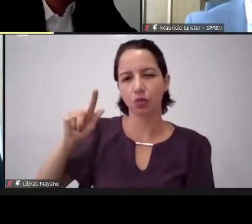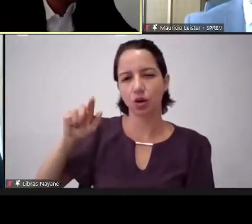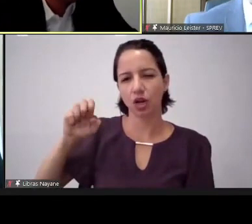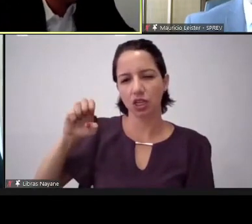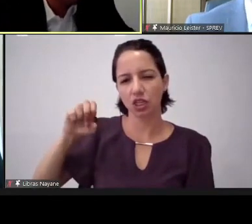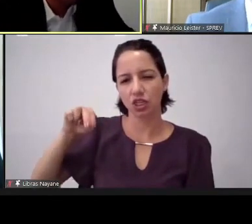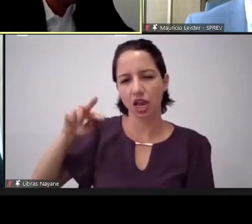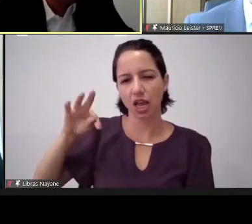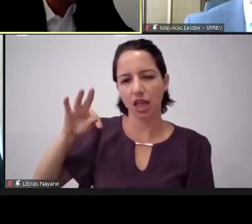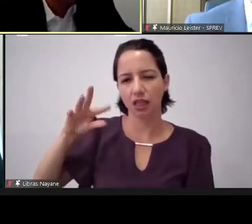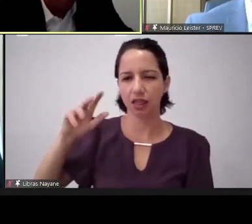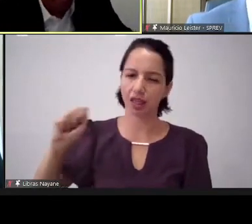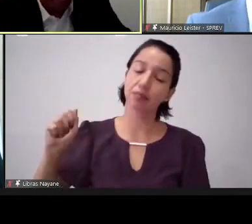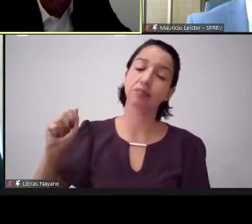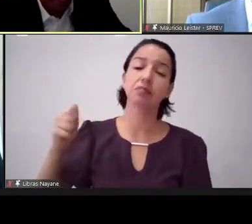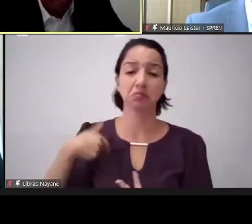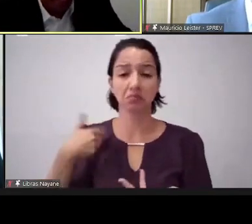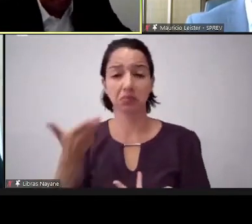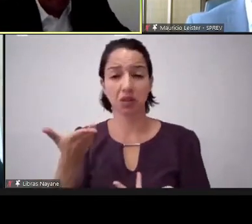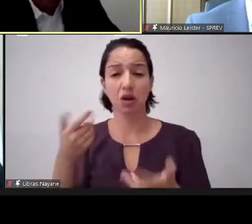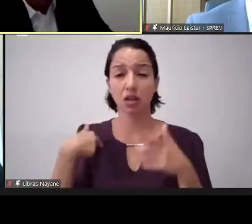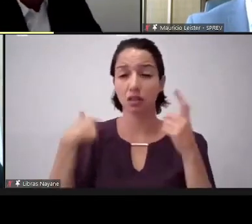well, sorry, I'm being very